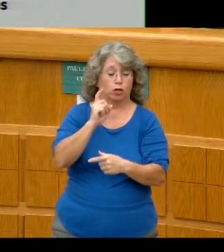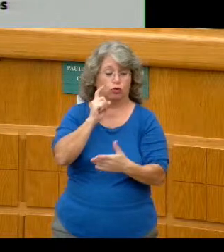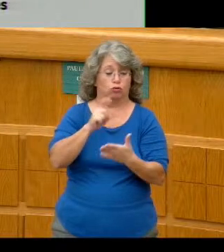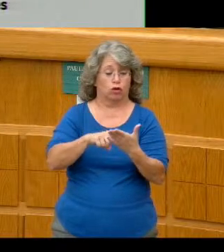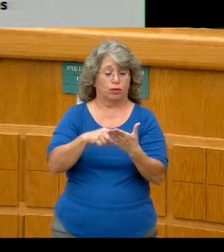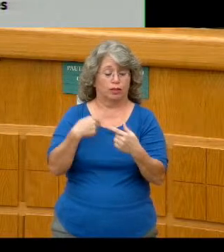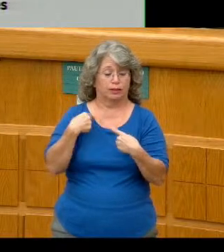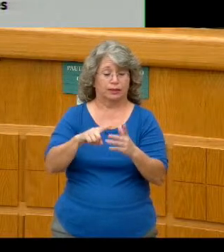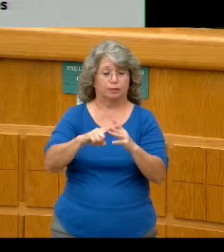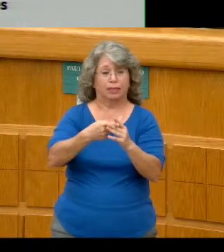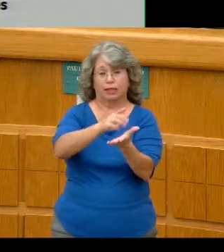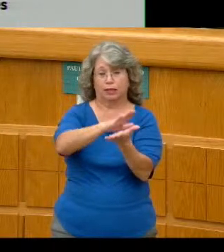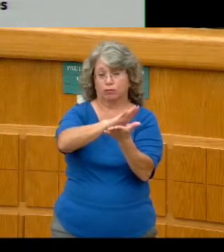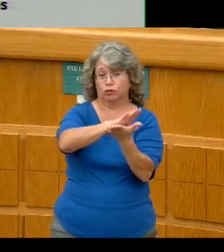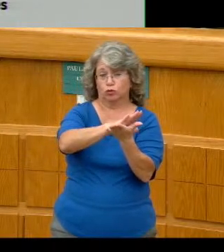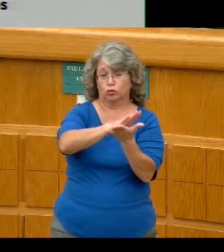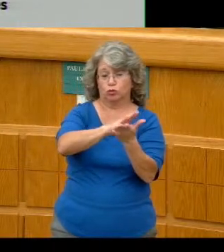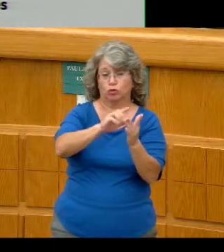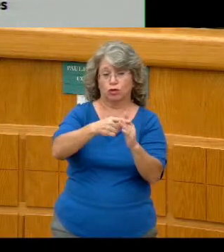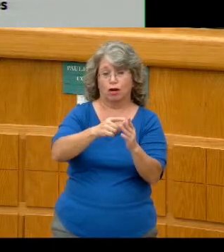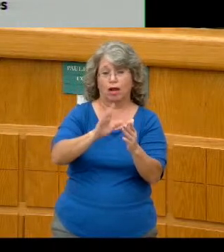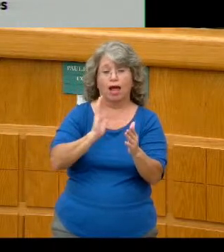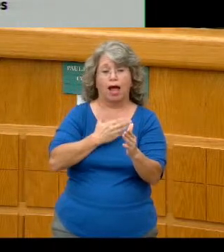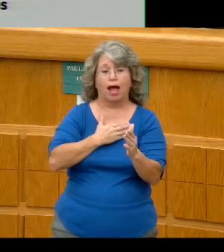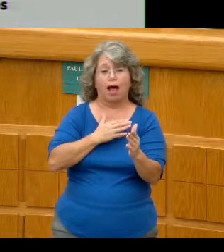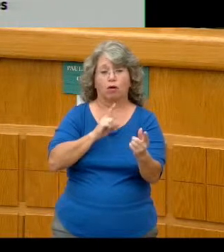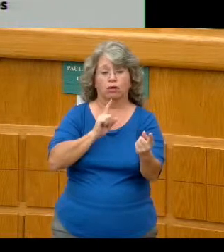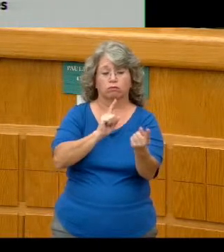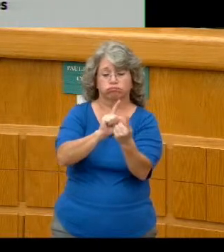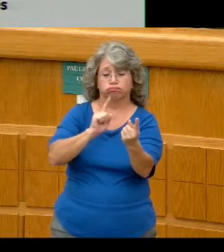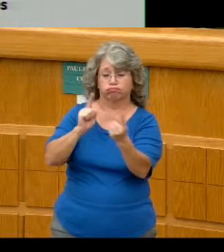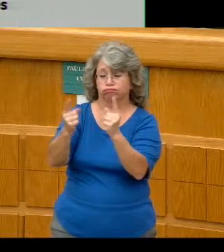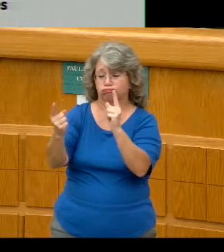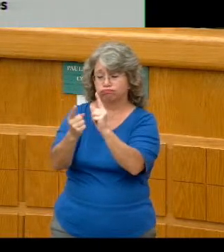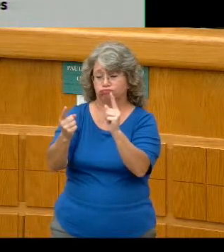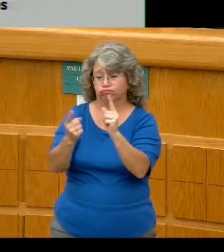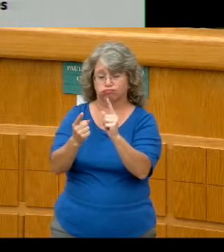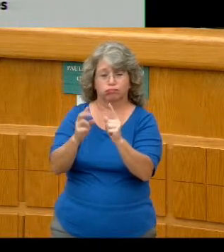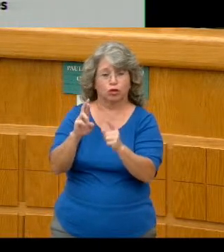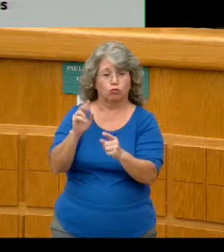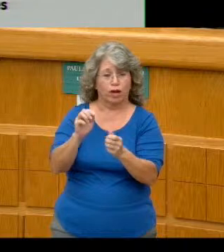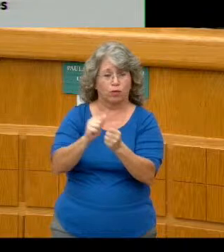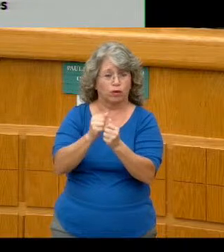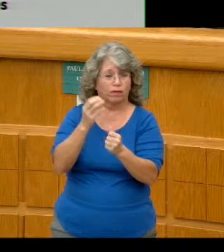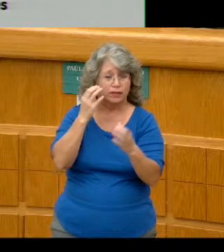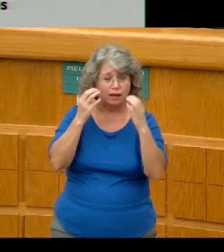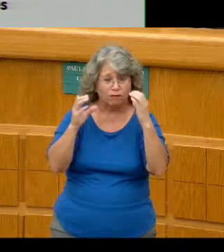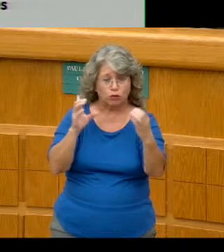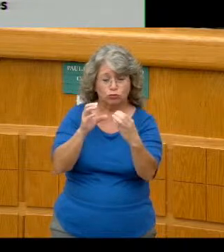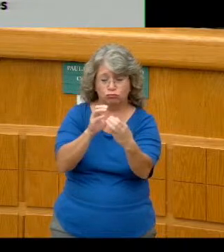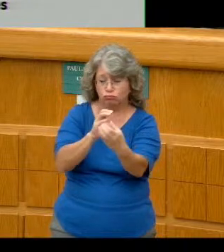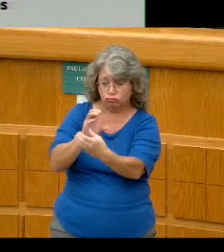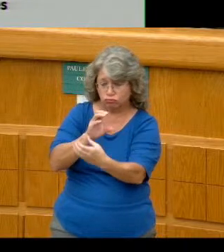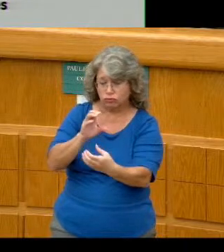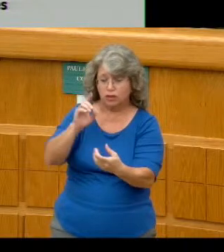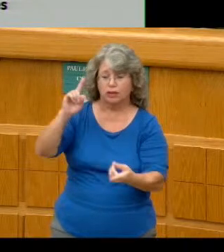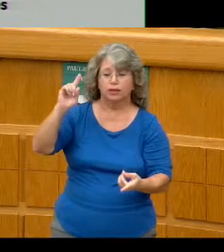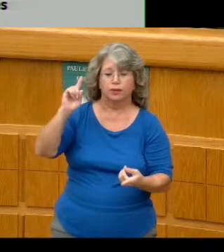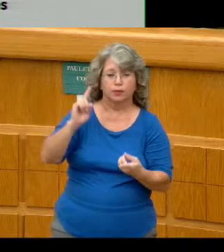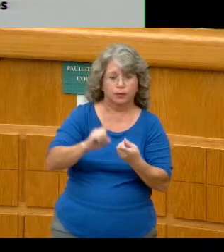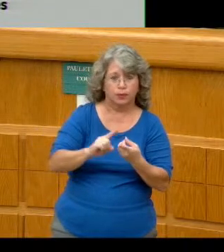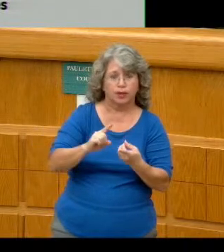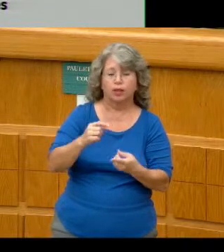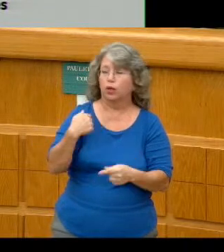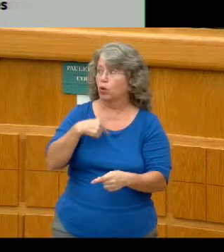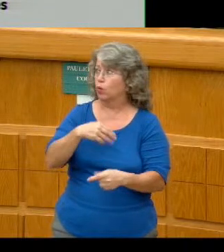the encounter rate has plummeted. And so, and we had an error in the last 2 weeks, vertical